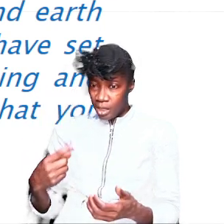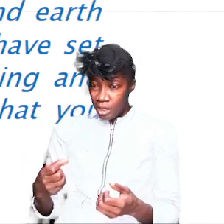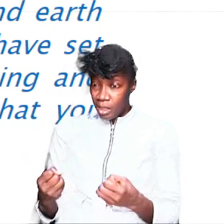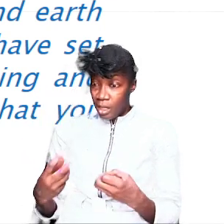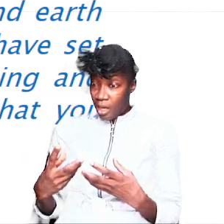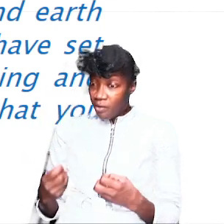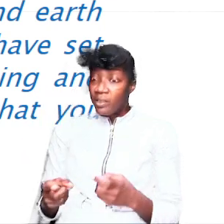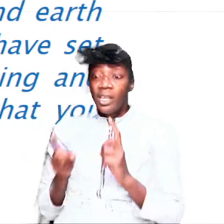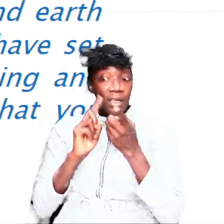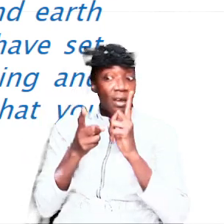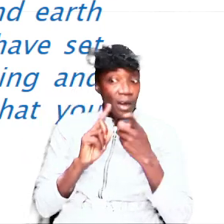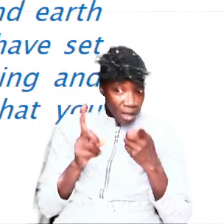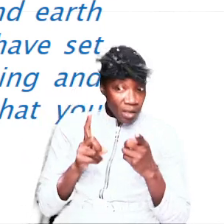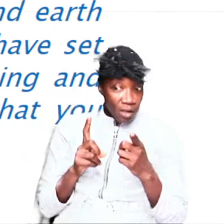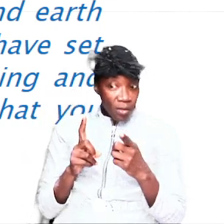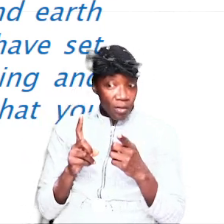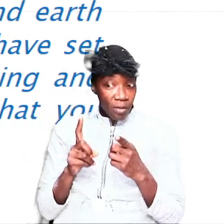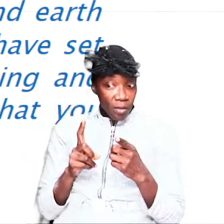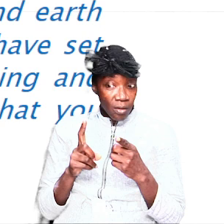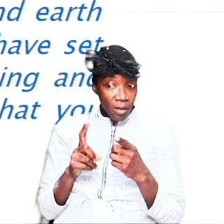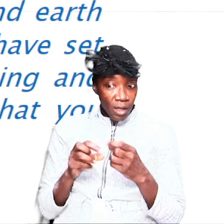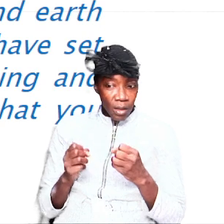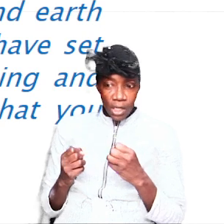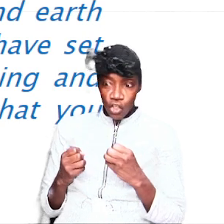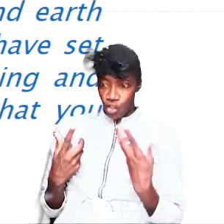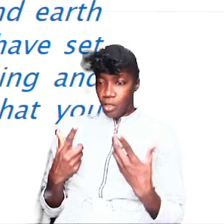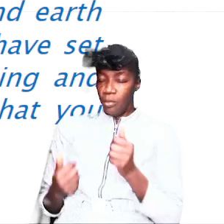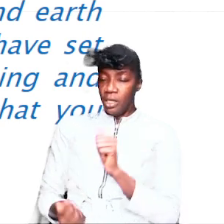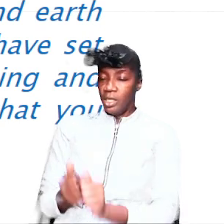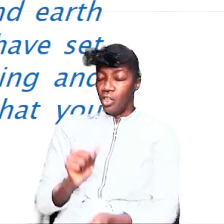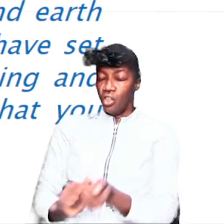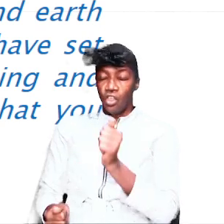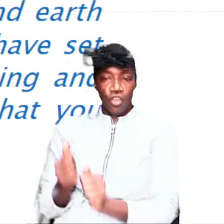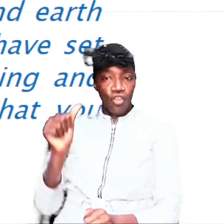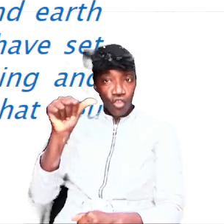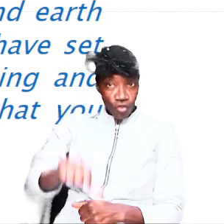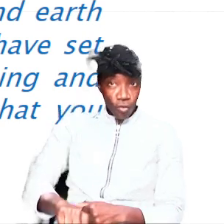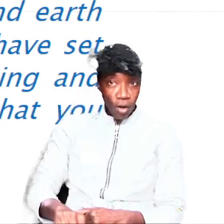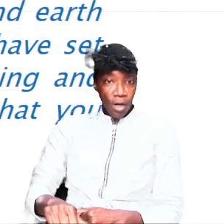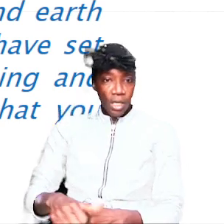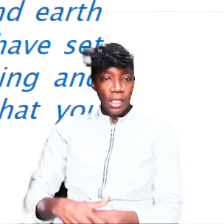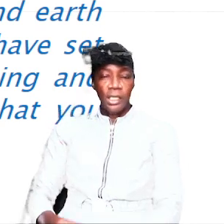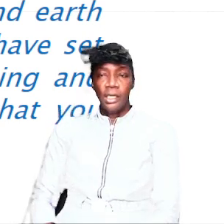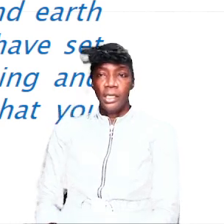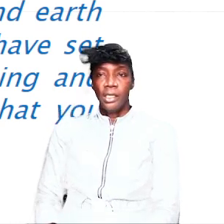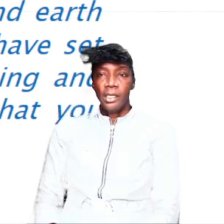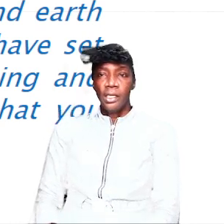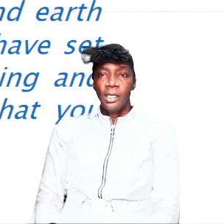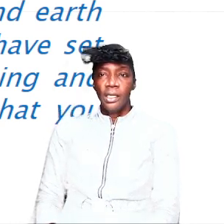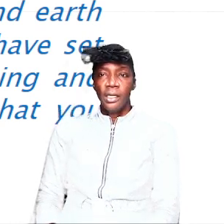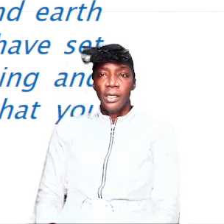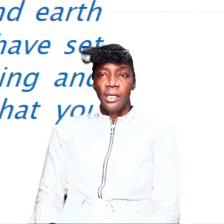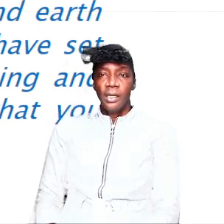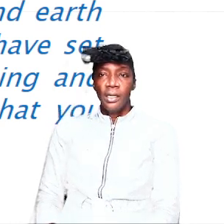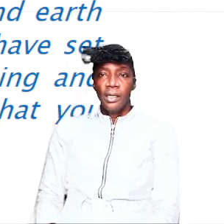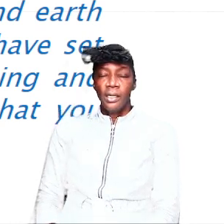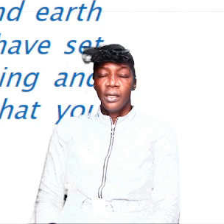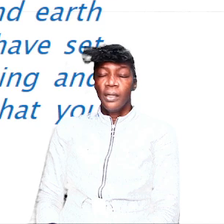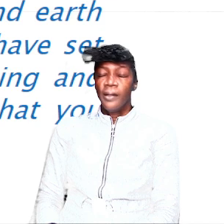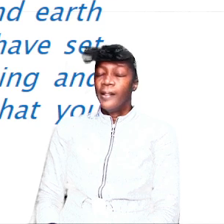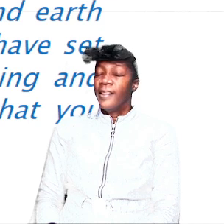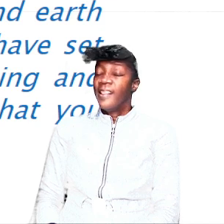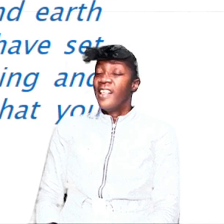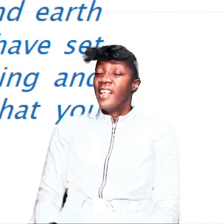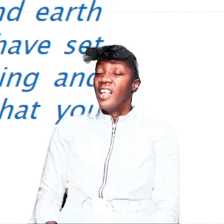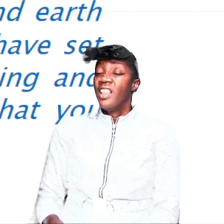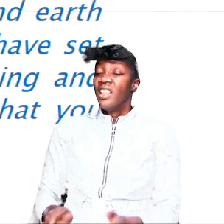suddenly be destroyed, and that without remedy. So it could not, based upon the principles of scripture,